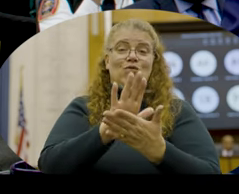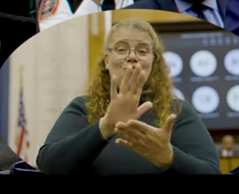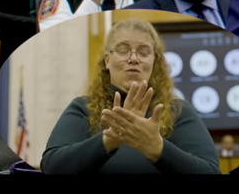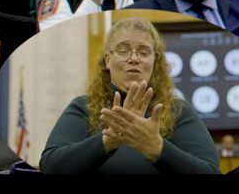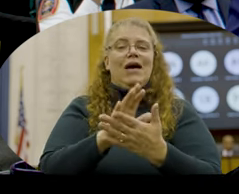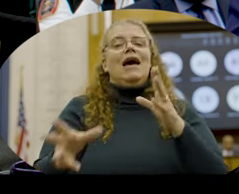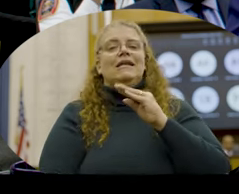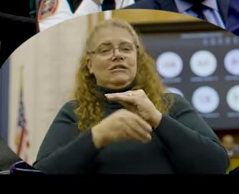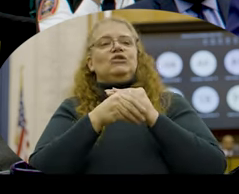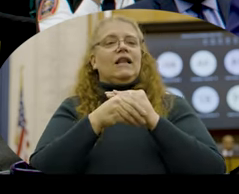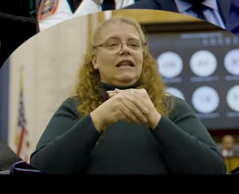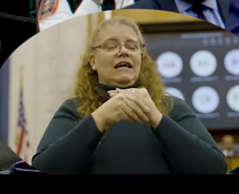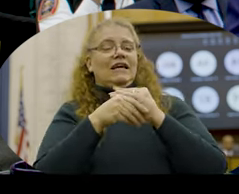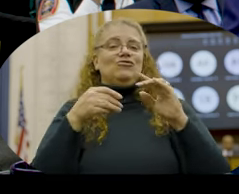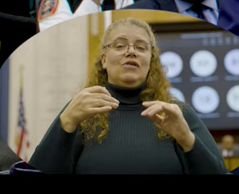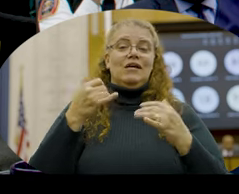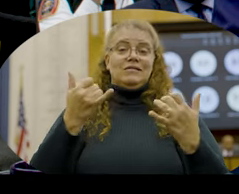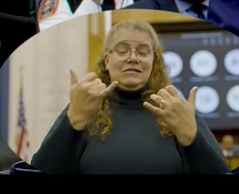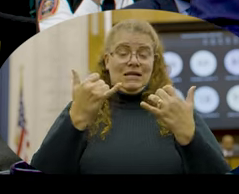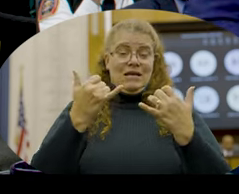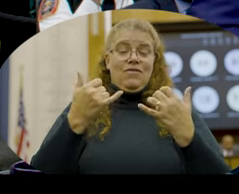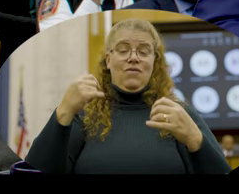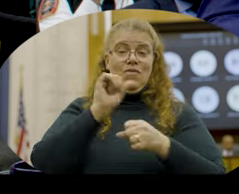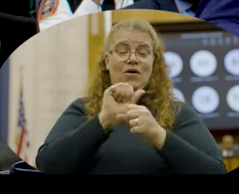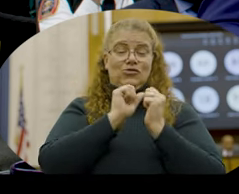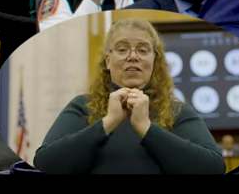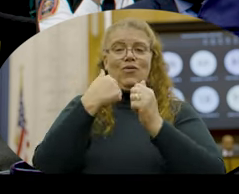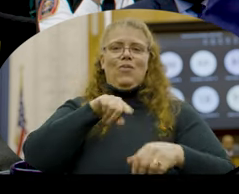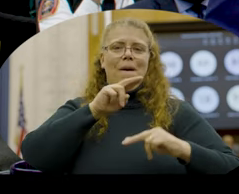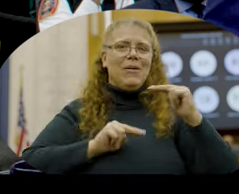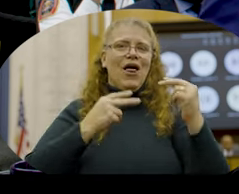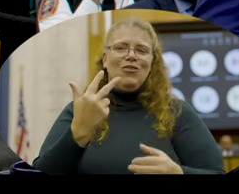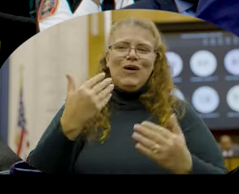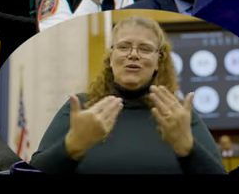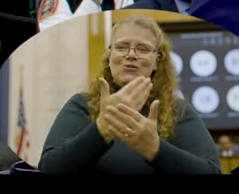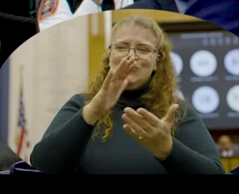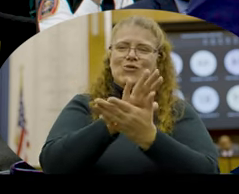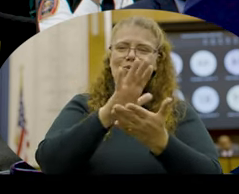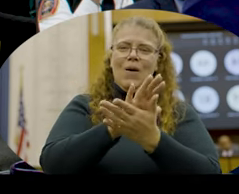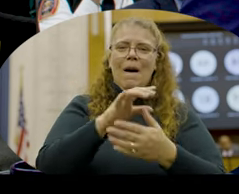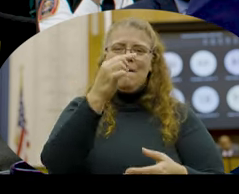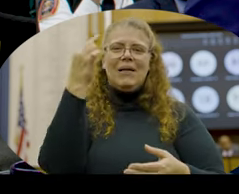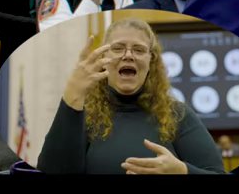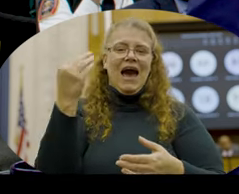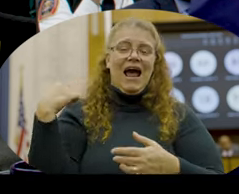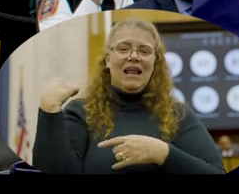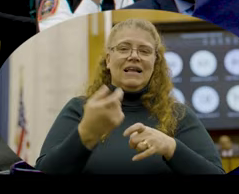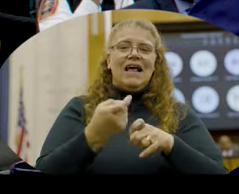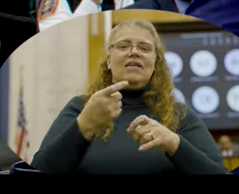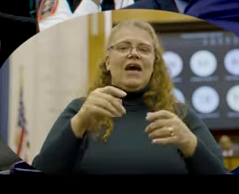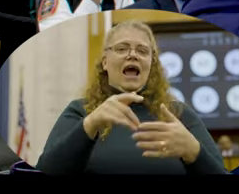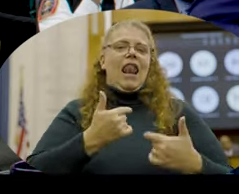reading or math, and encourage the school board to expand upon its recently announced 20 additional school day